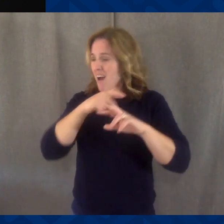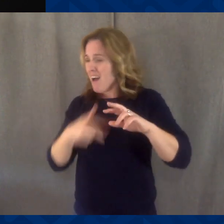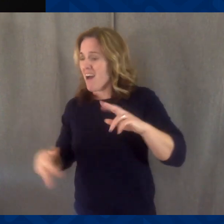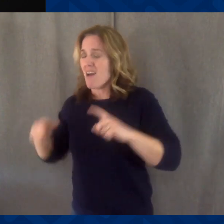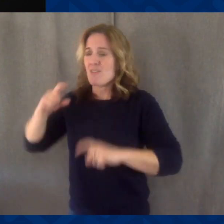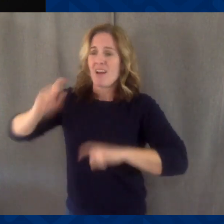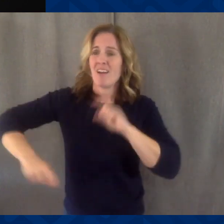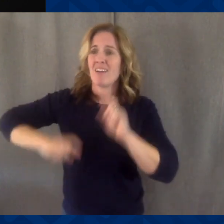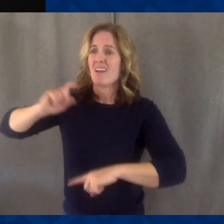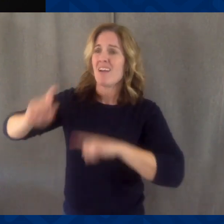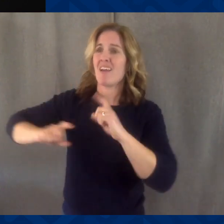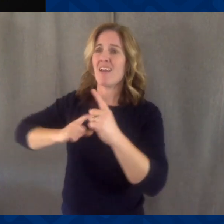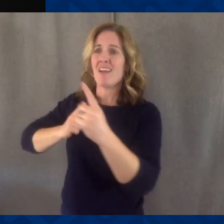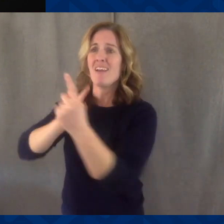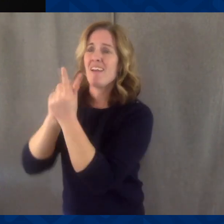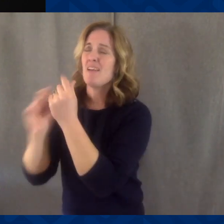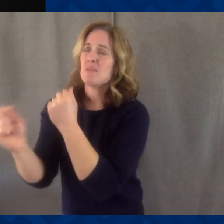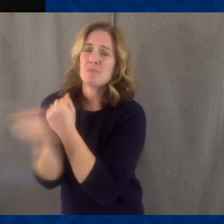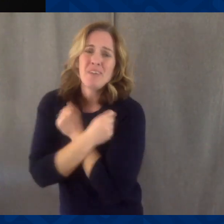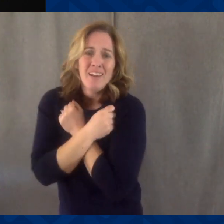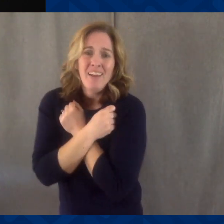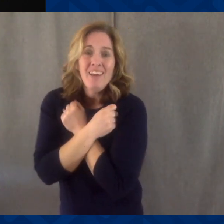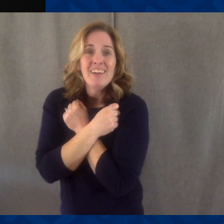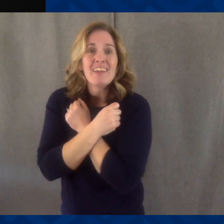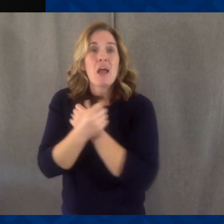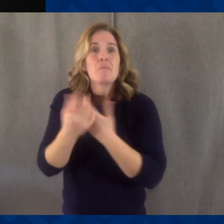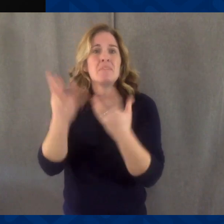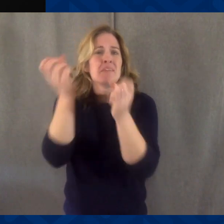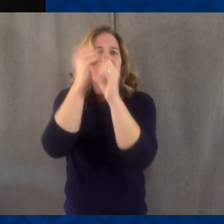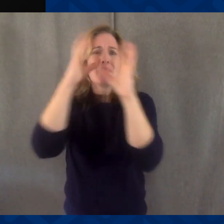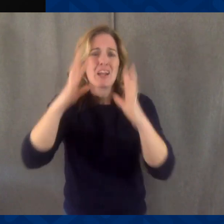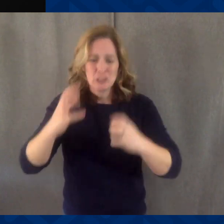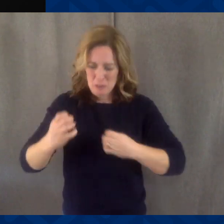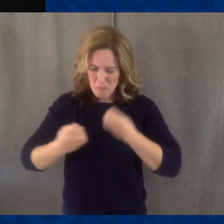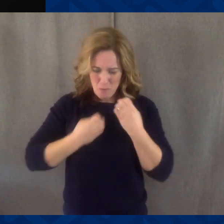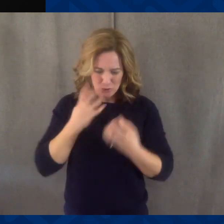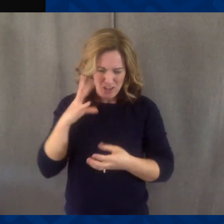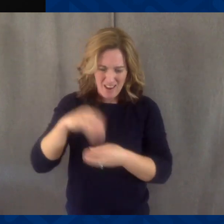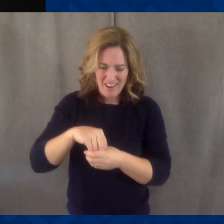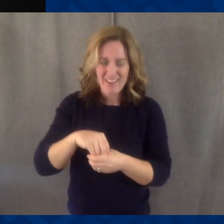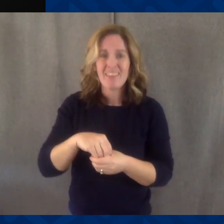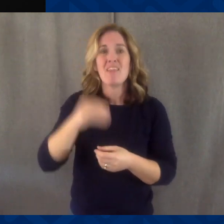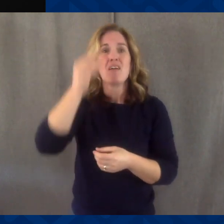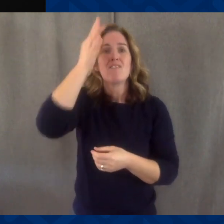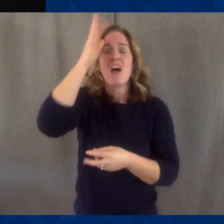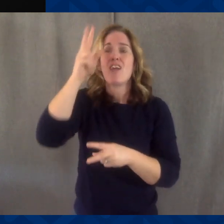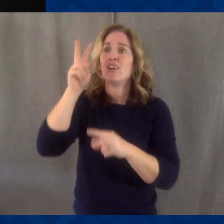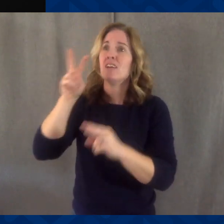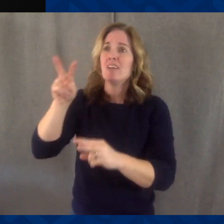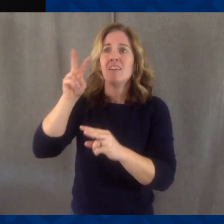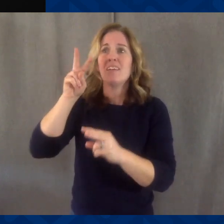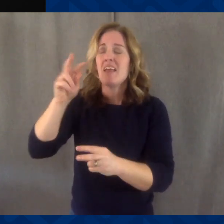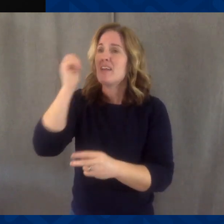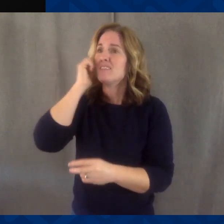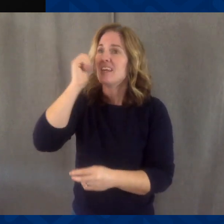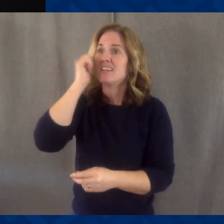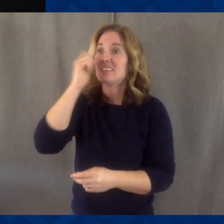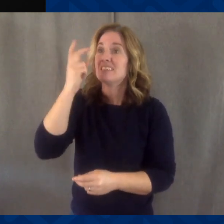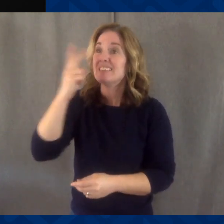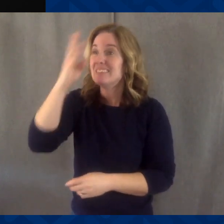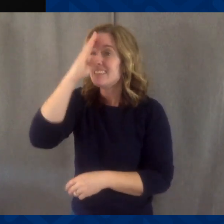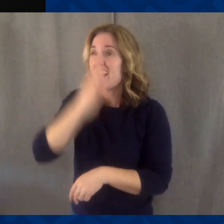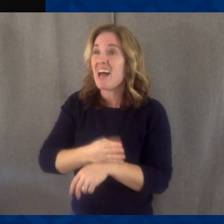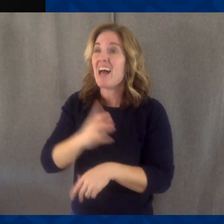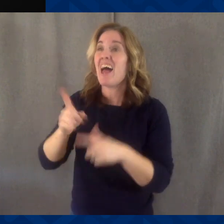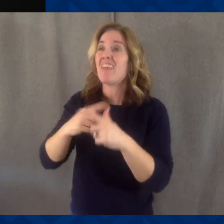imagine the emotion of this moment for me, this father's heart longing every single day to see his wayward son. And then over